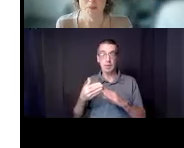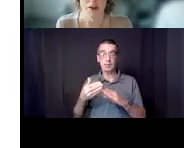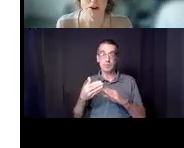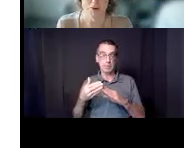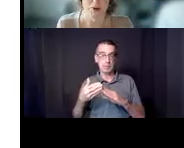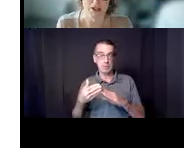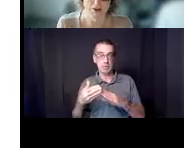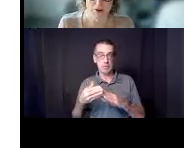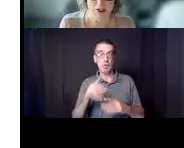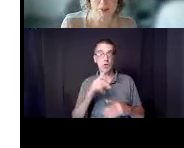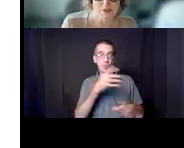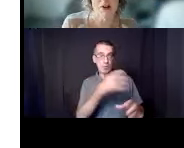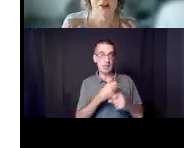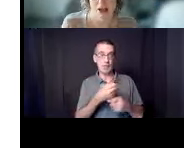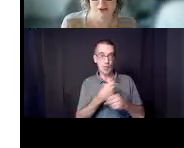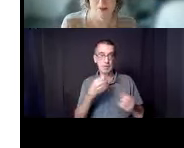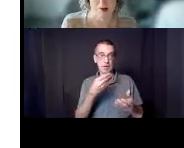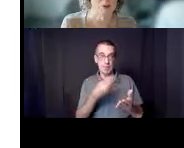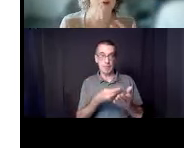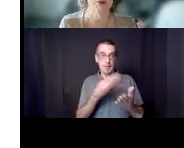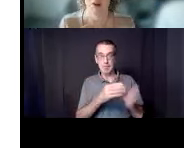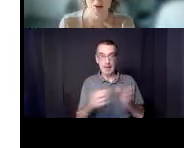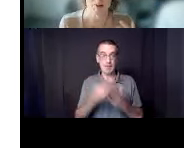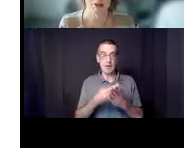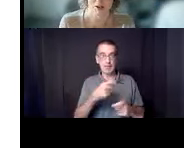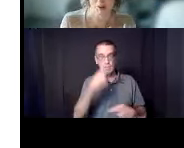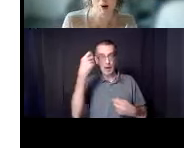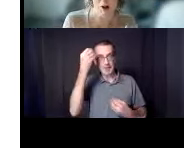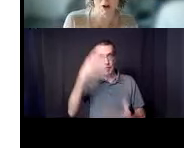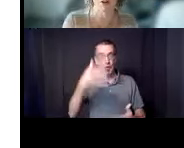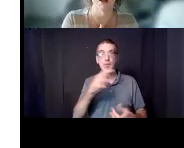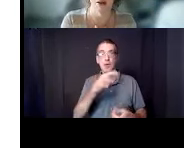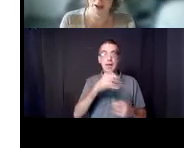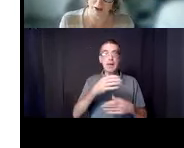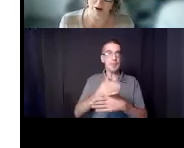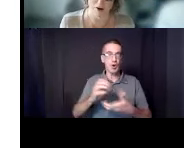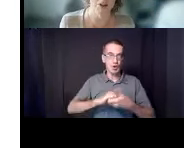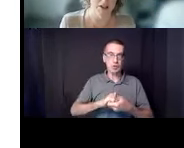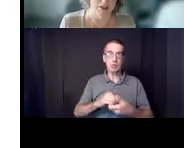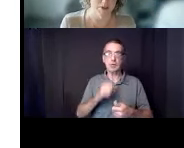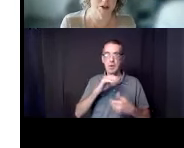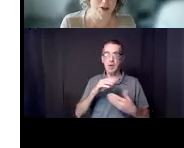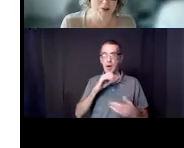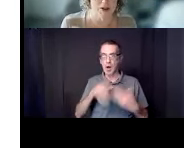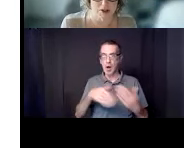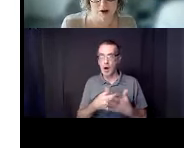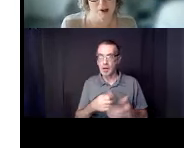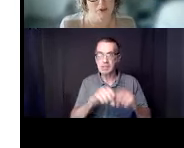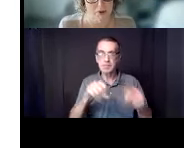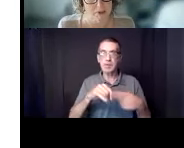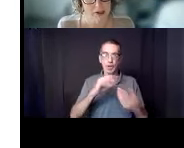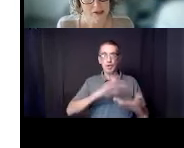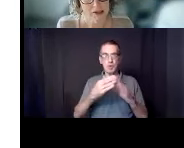and they're receiving rescue plan funds, they have to be trauma informed, so they could potentially be partners in making all the systems in your community